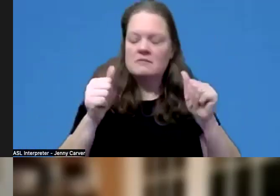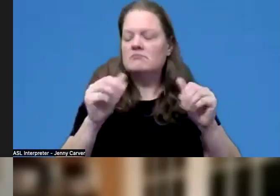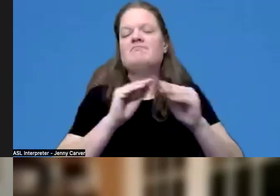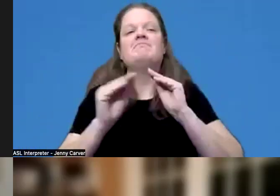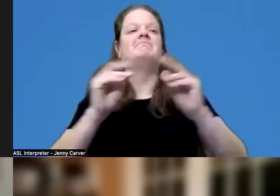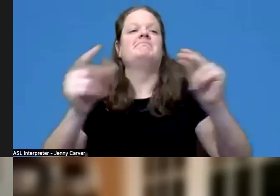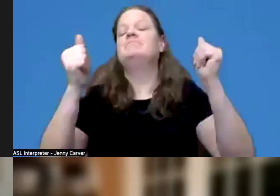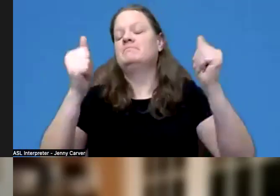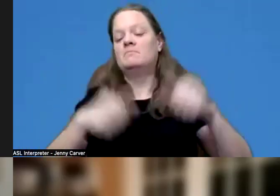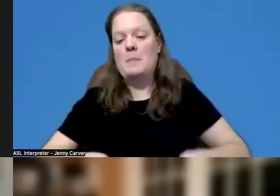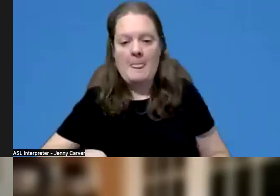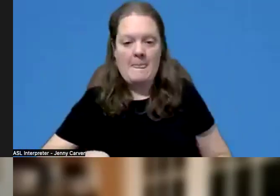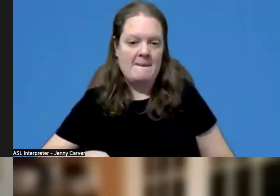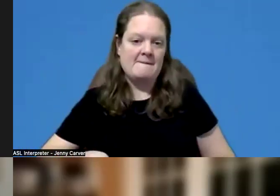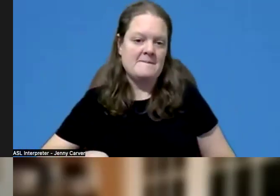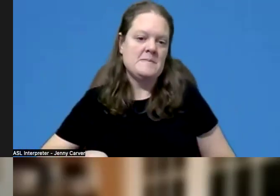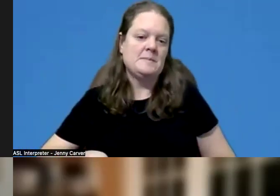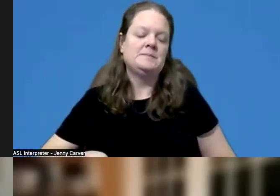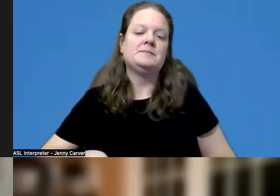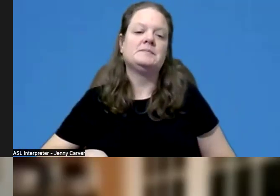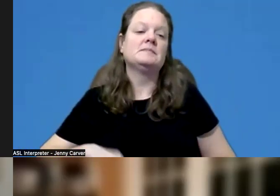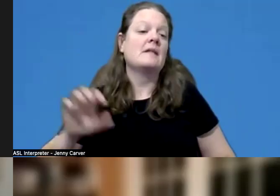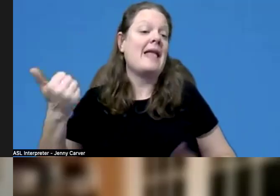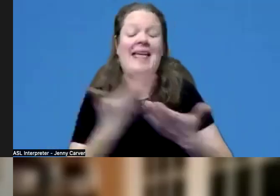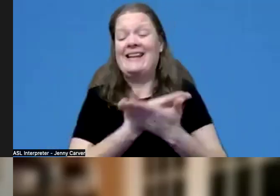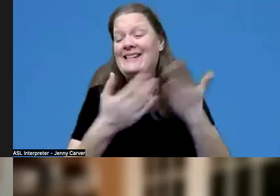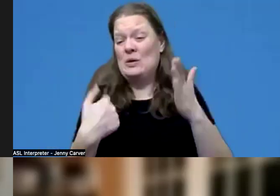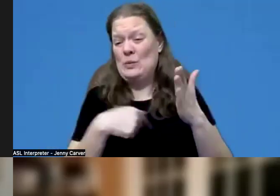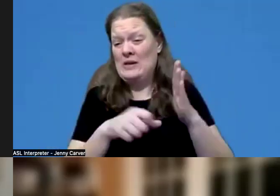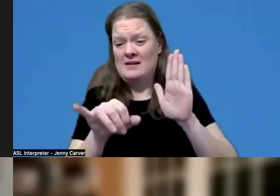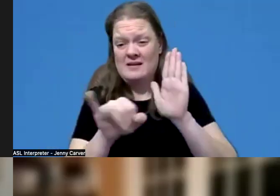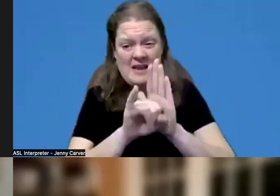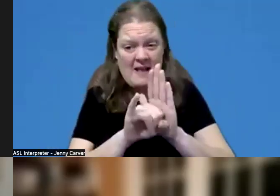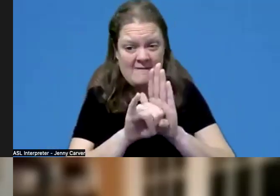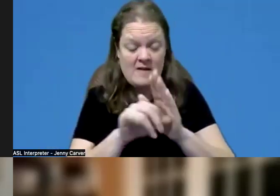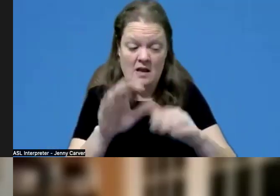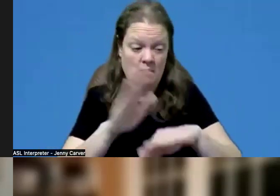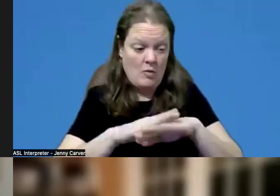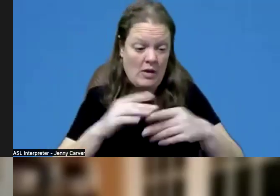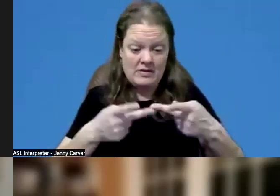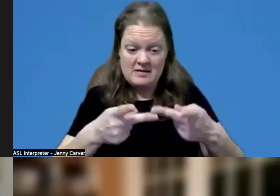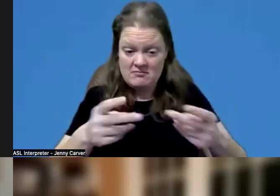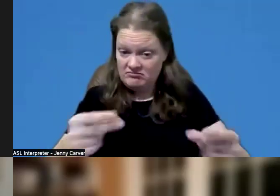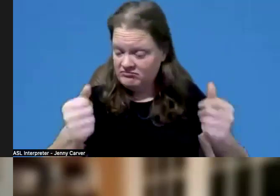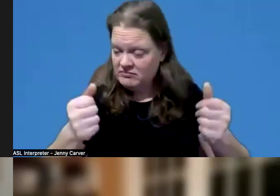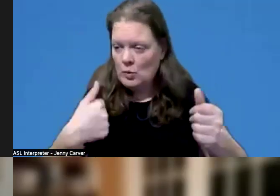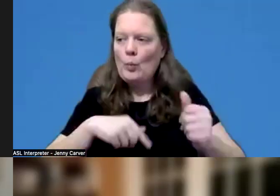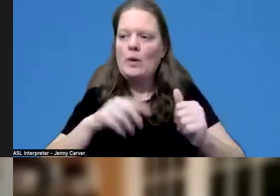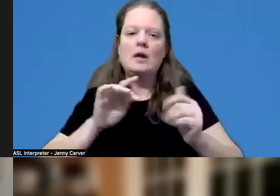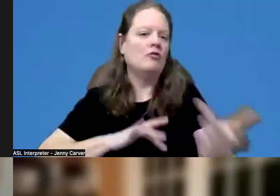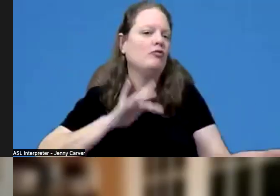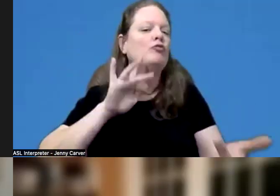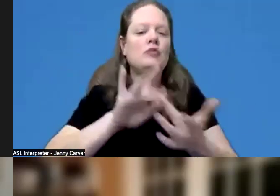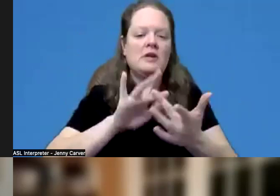fixed. Anything that is identified on site, we do reach out to get